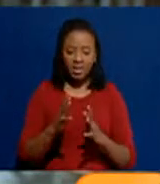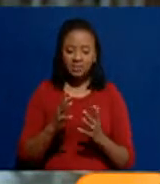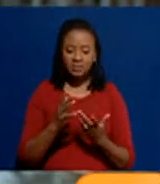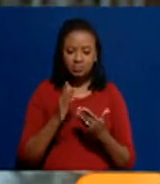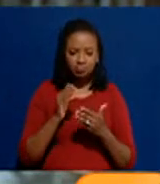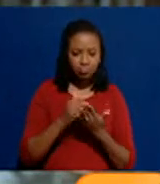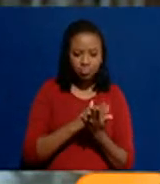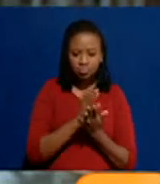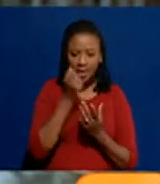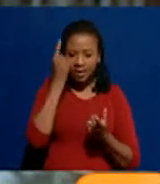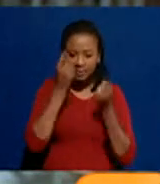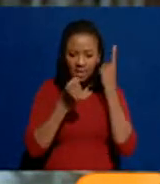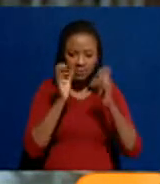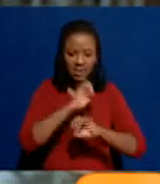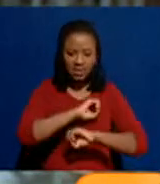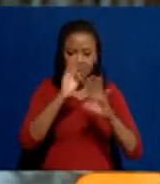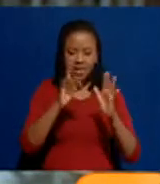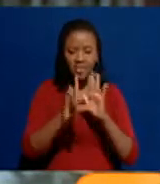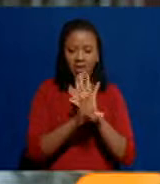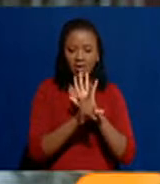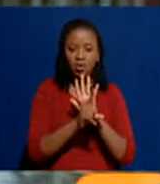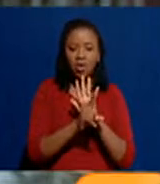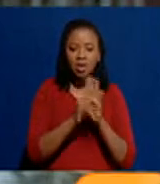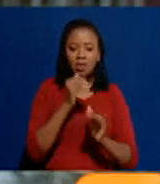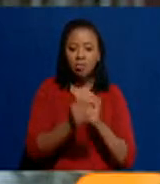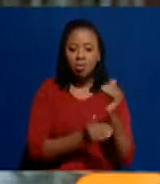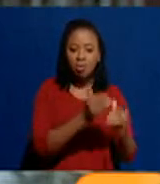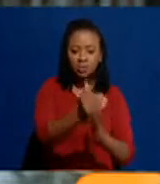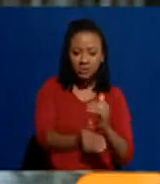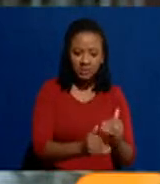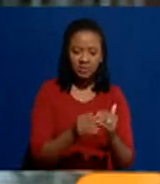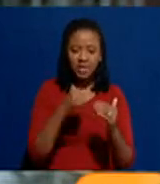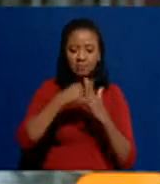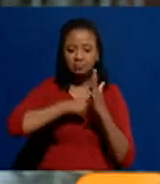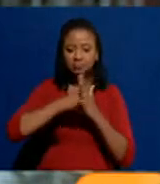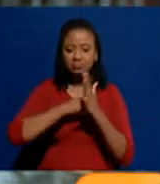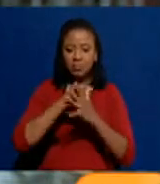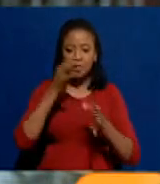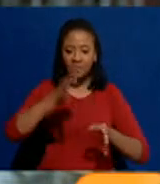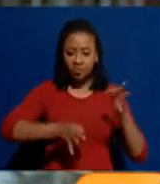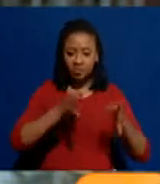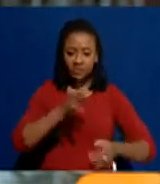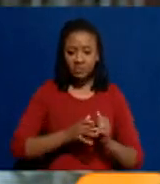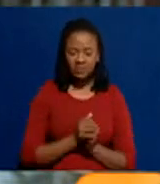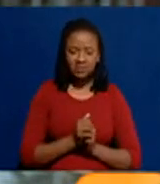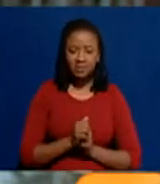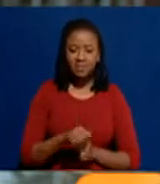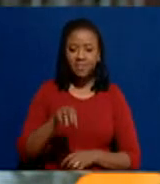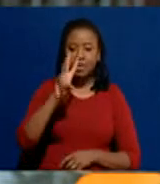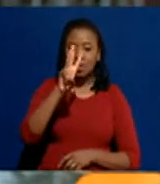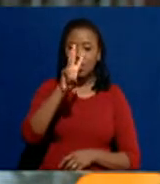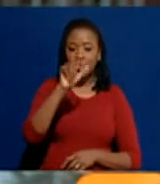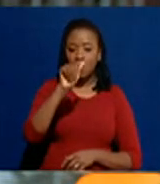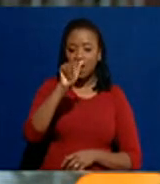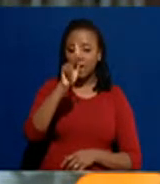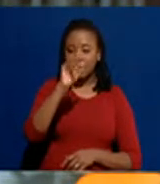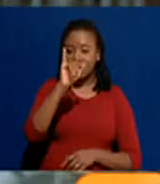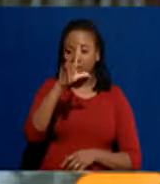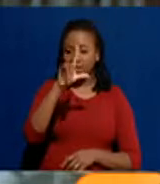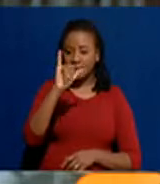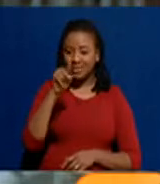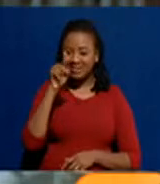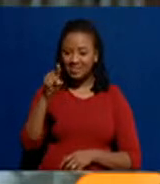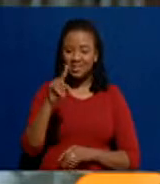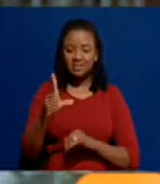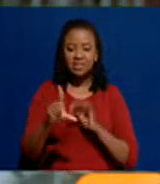legal field in their pursuit for justice and other legal matters. As Edward Chwea now reports, Wakili is an AI-powered super